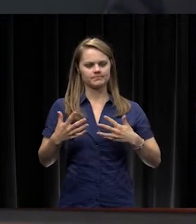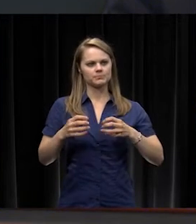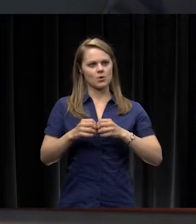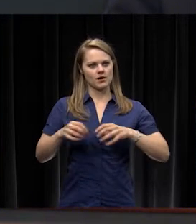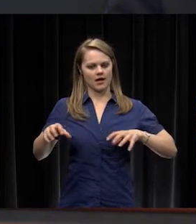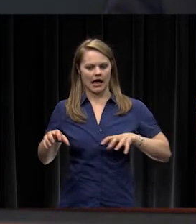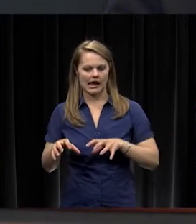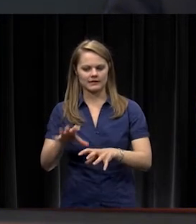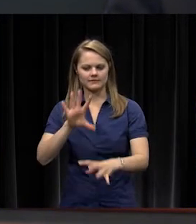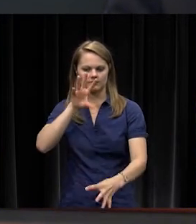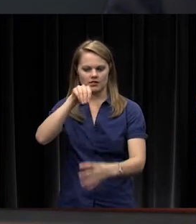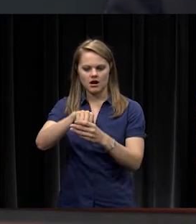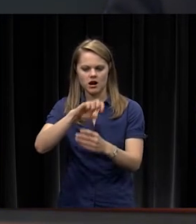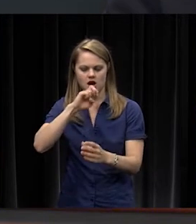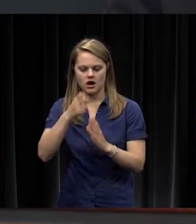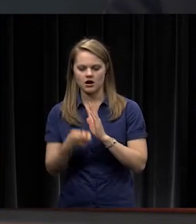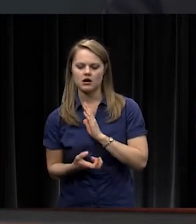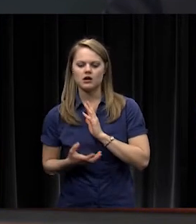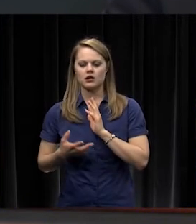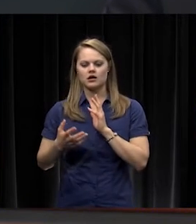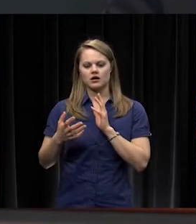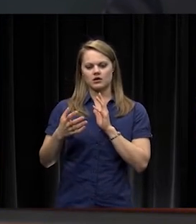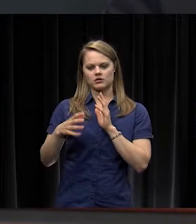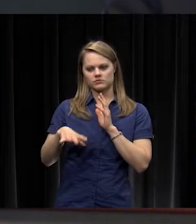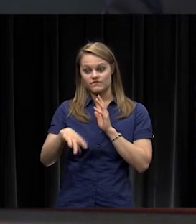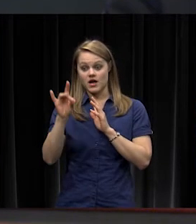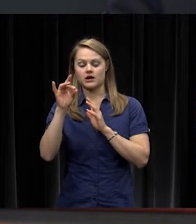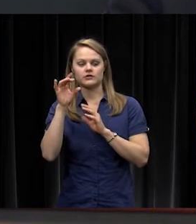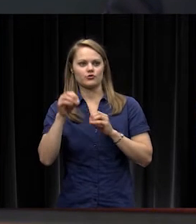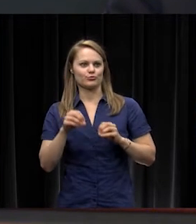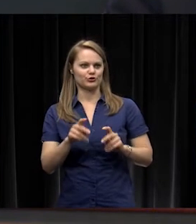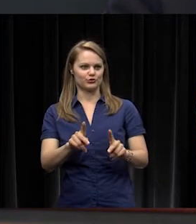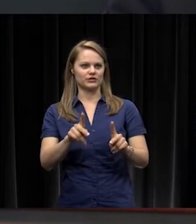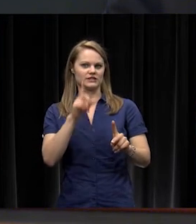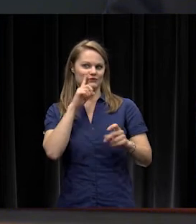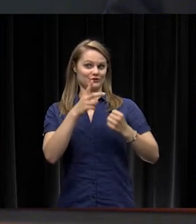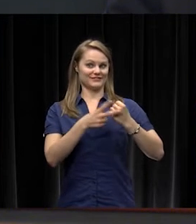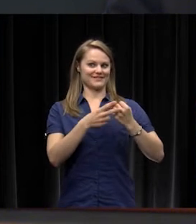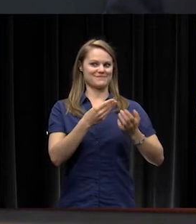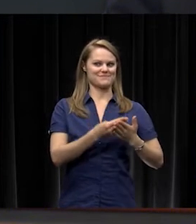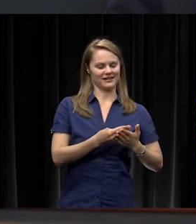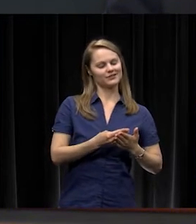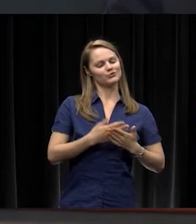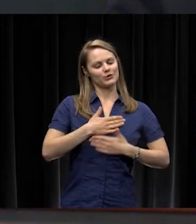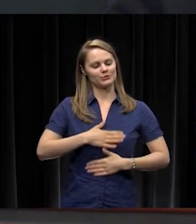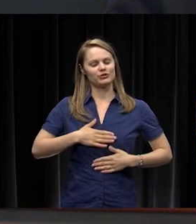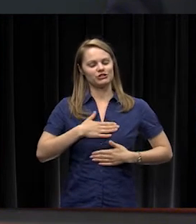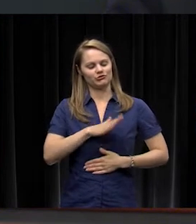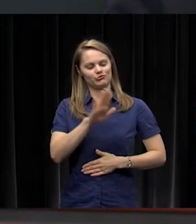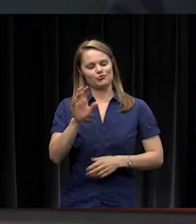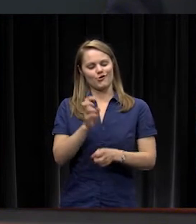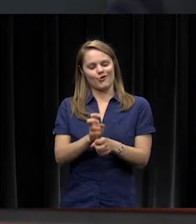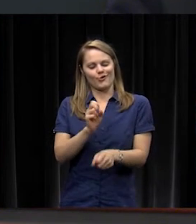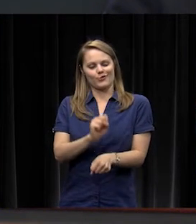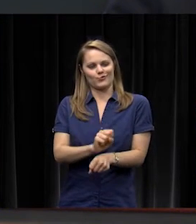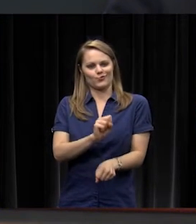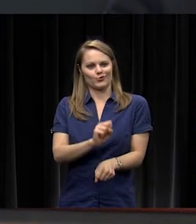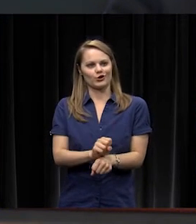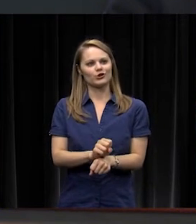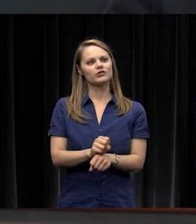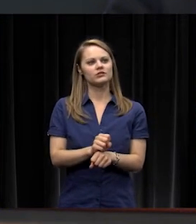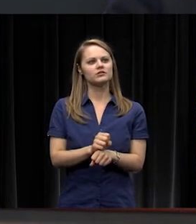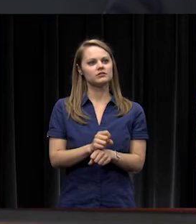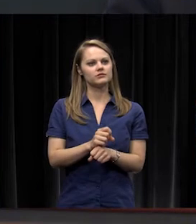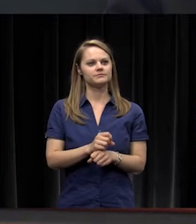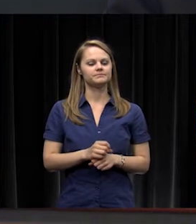active at looking at this and looking for opportunities for us to be able to have some opportunities for savings. So we really appreciate everything that he and Piper and Jeffries have